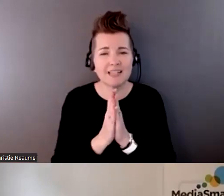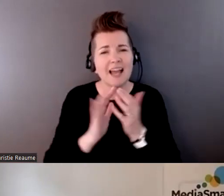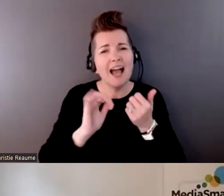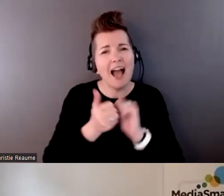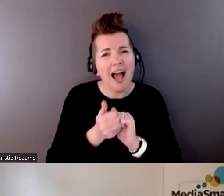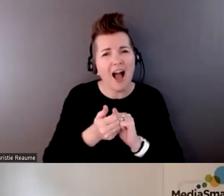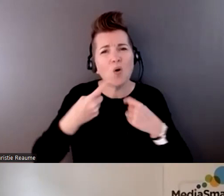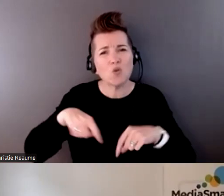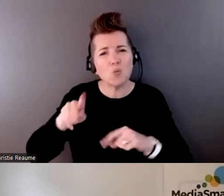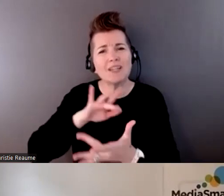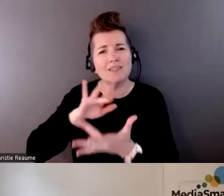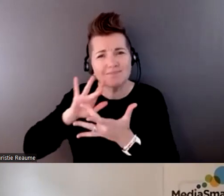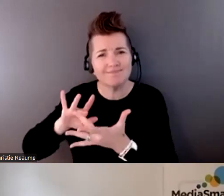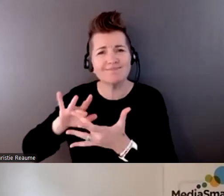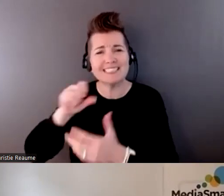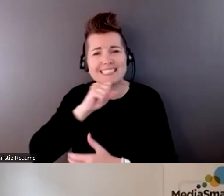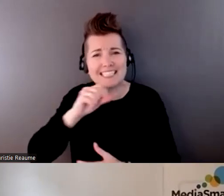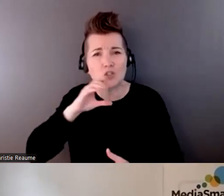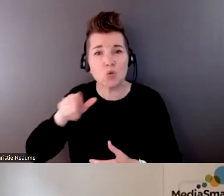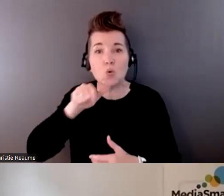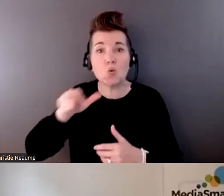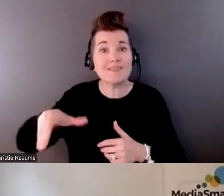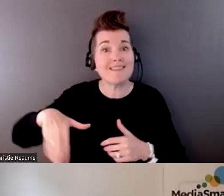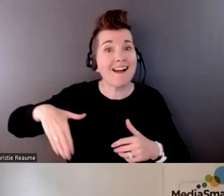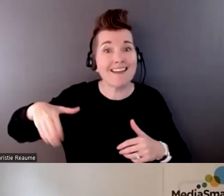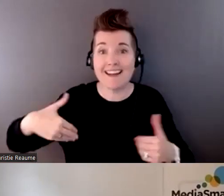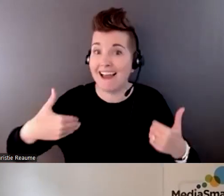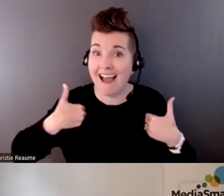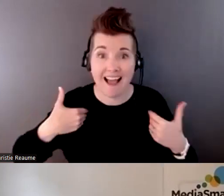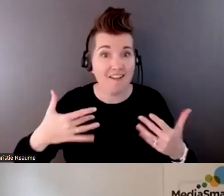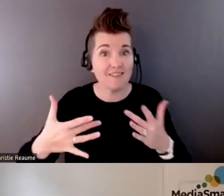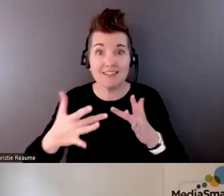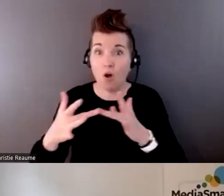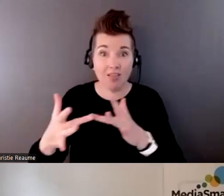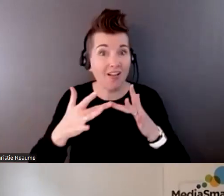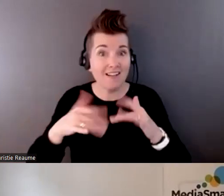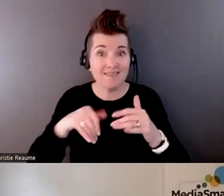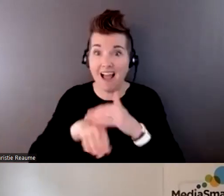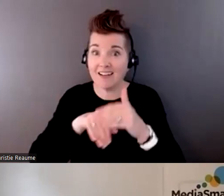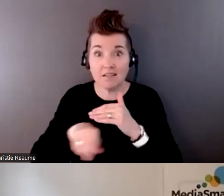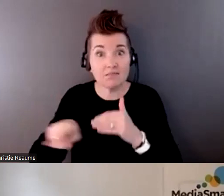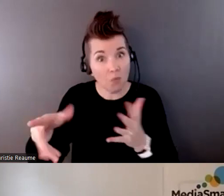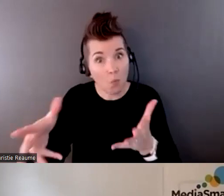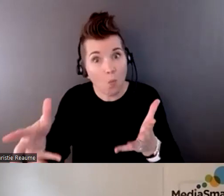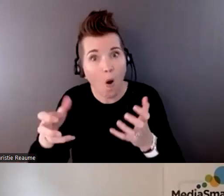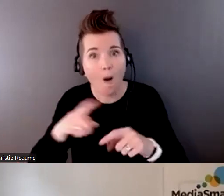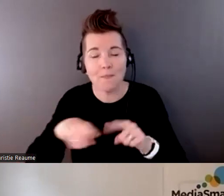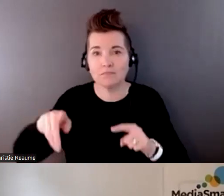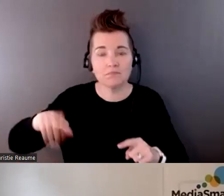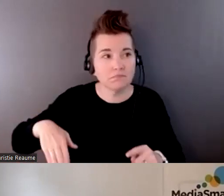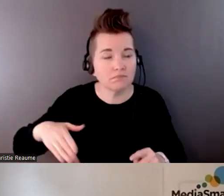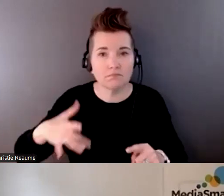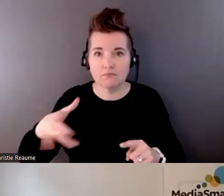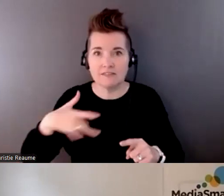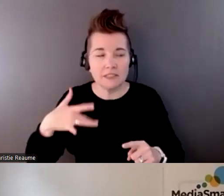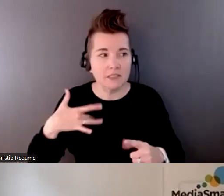seniors who do not currently have digital access so because there are a lot of people who might want to do this but they find